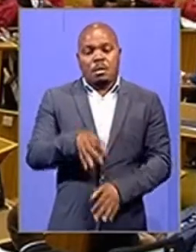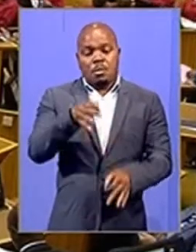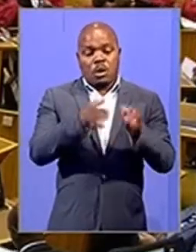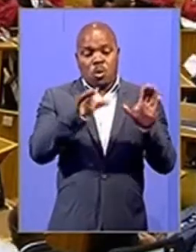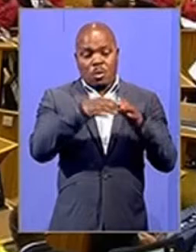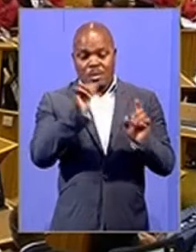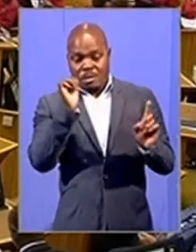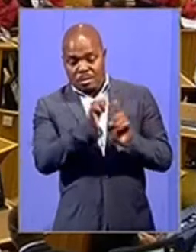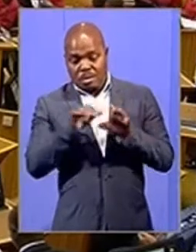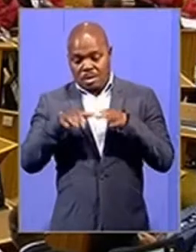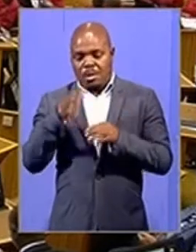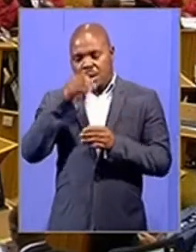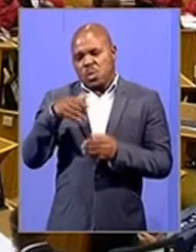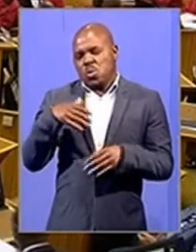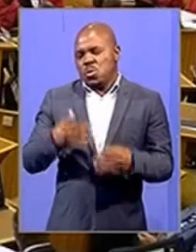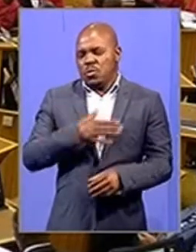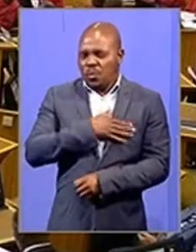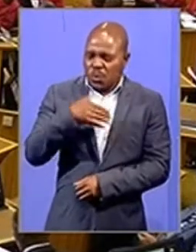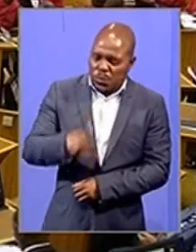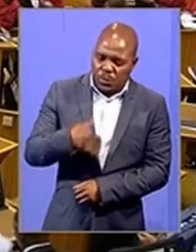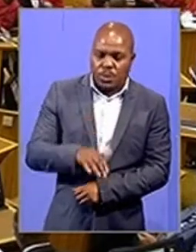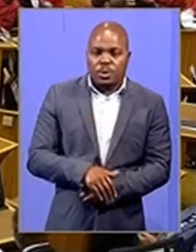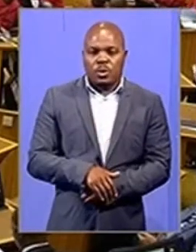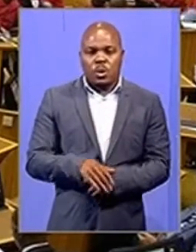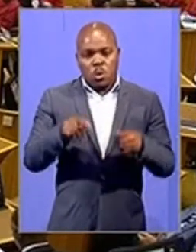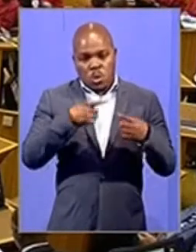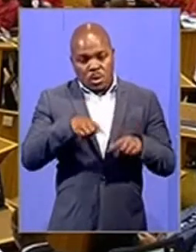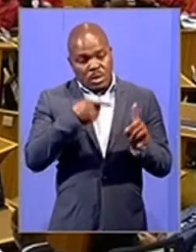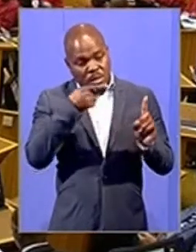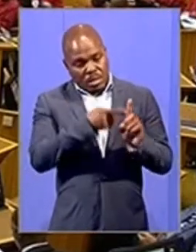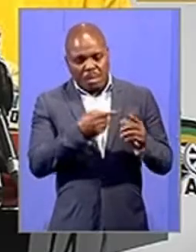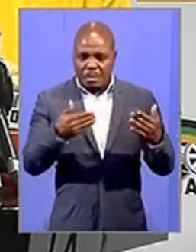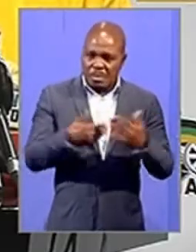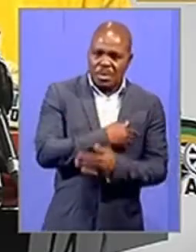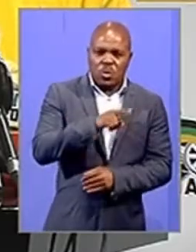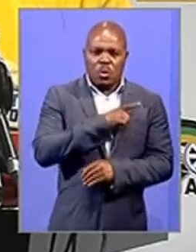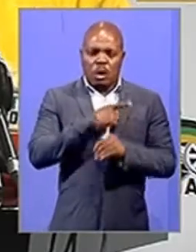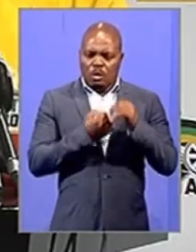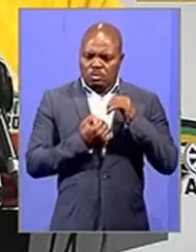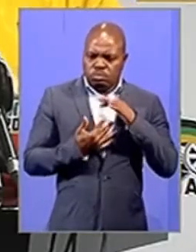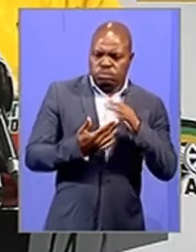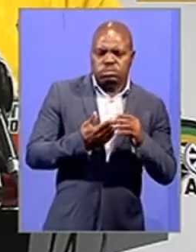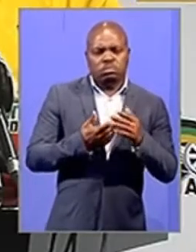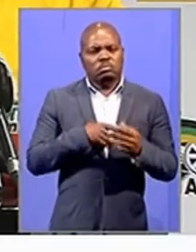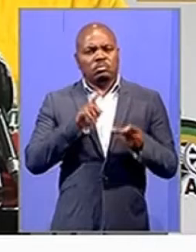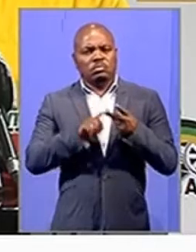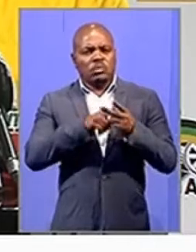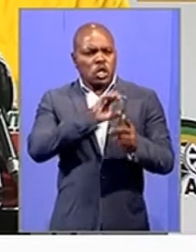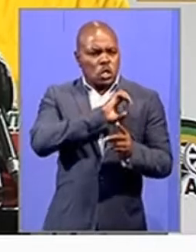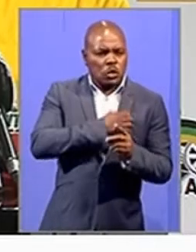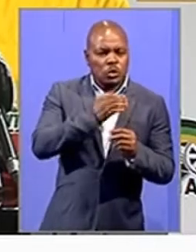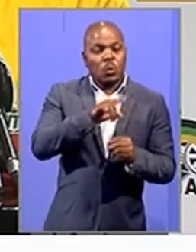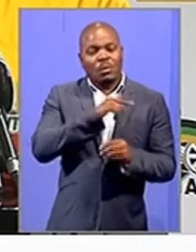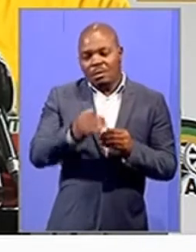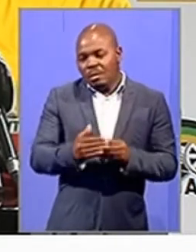la re le utlwile botlhoko mo go maswe. We are going to miss her courage and energy at the forthcoming local